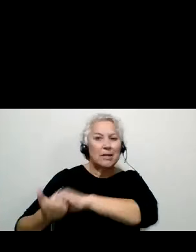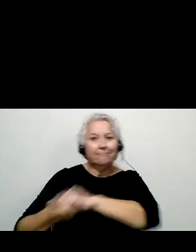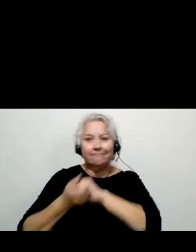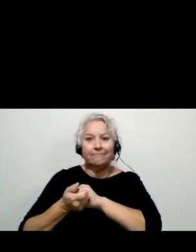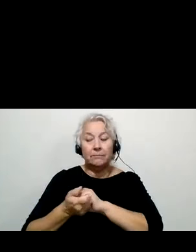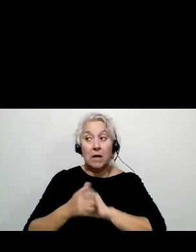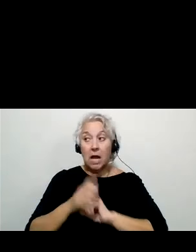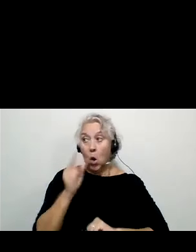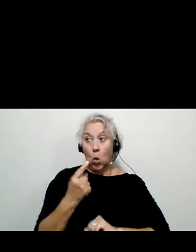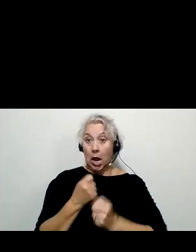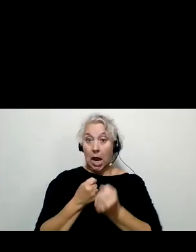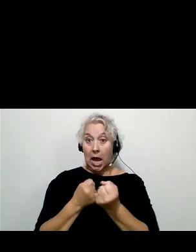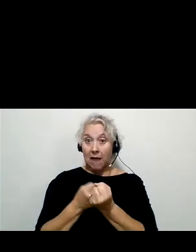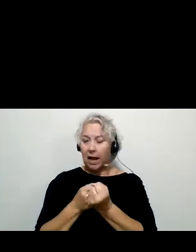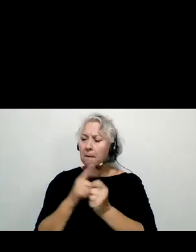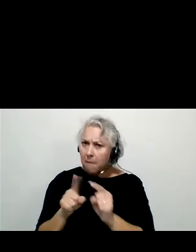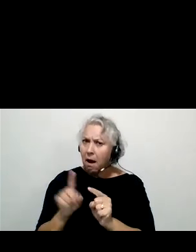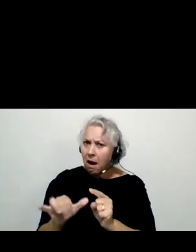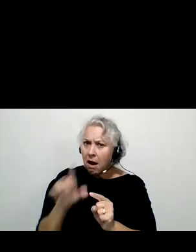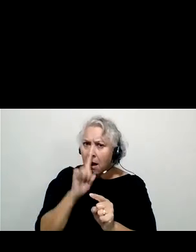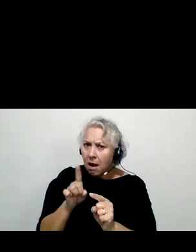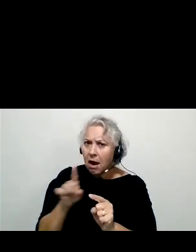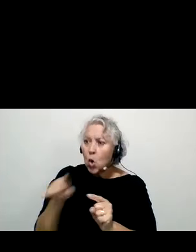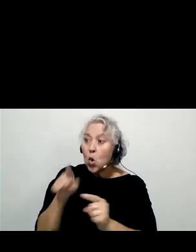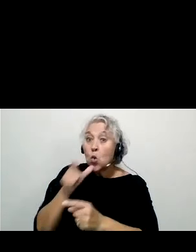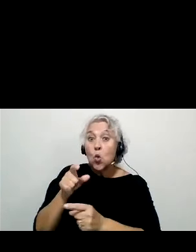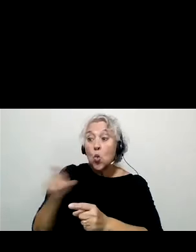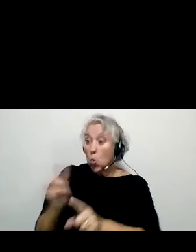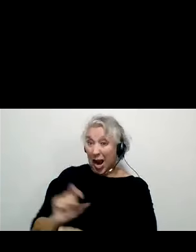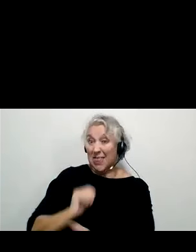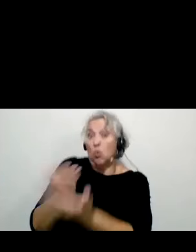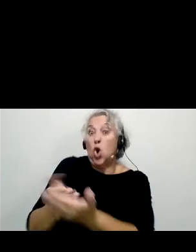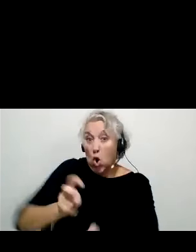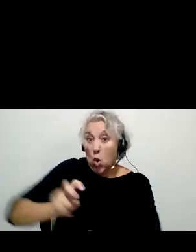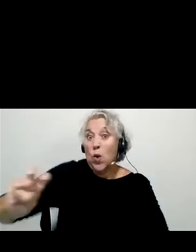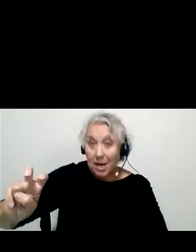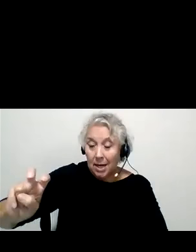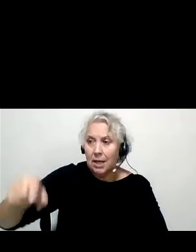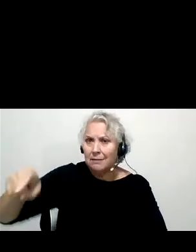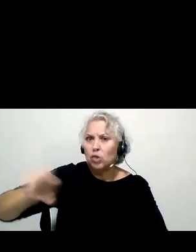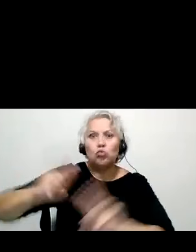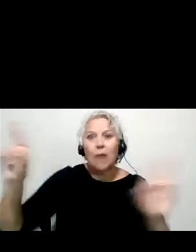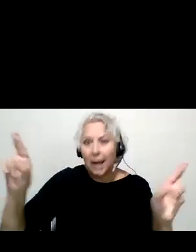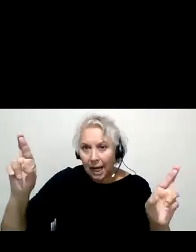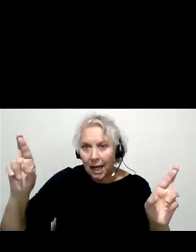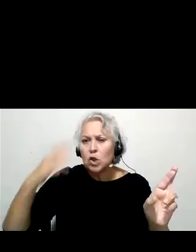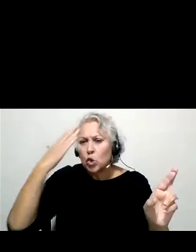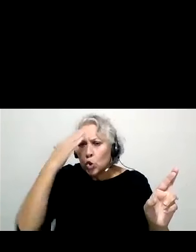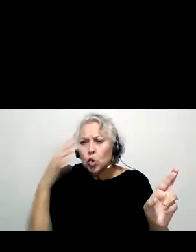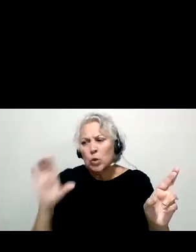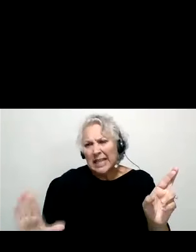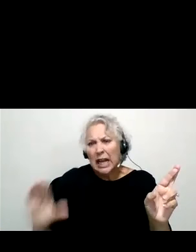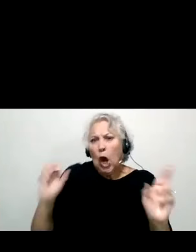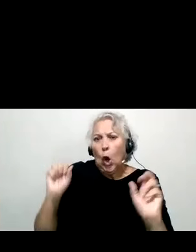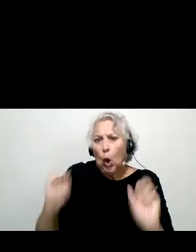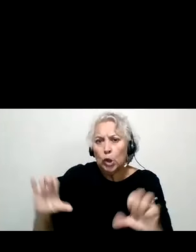not only advocate, but to also make sure that the receiving environment, being first grade, was ready for and knew what he could